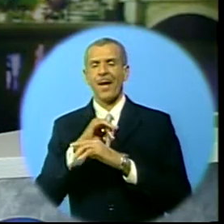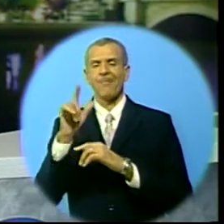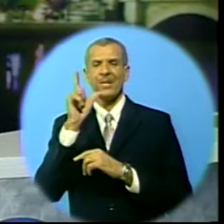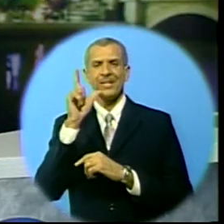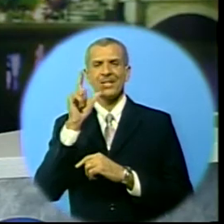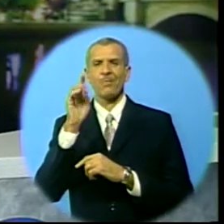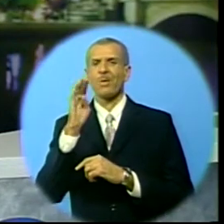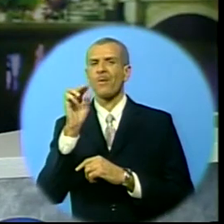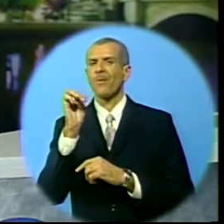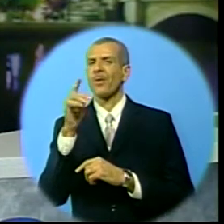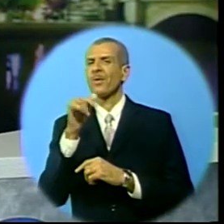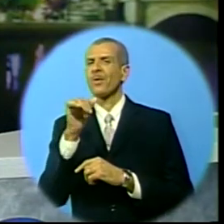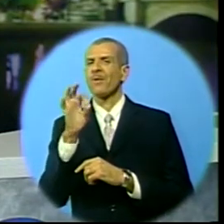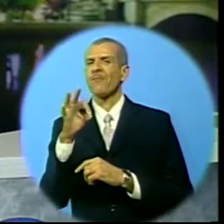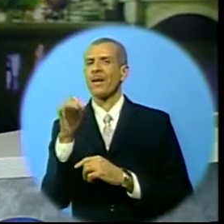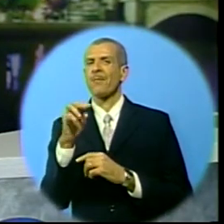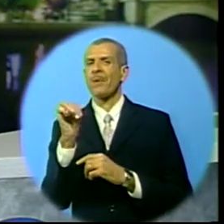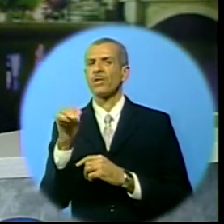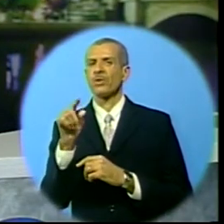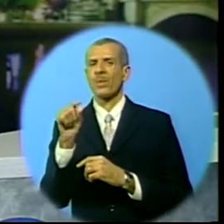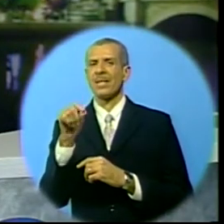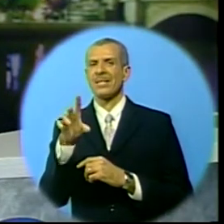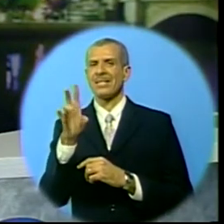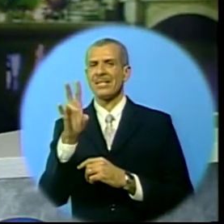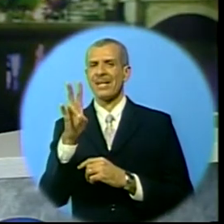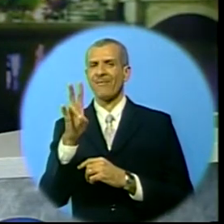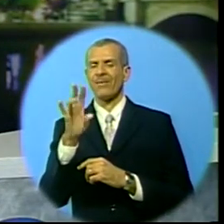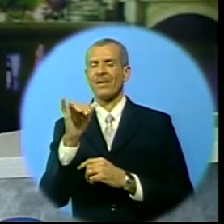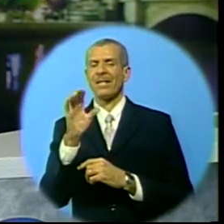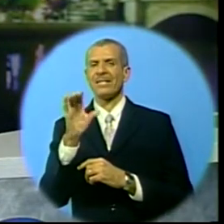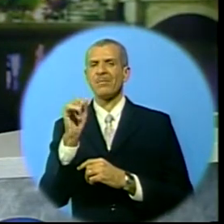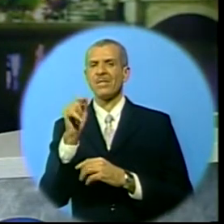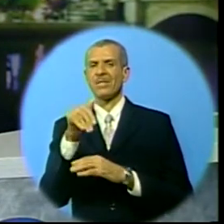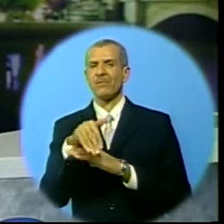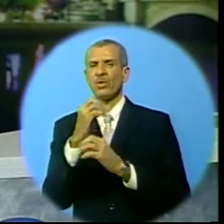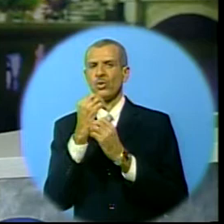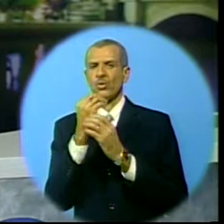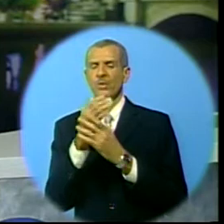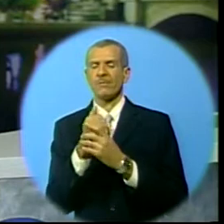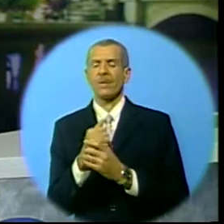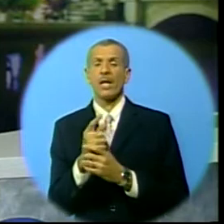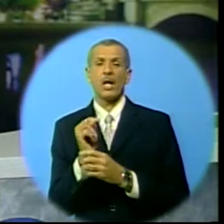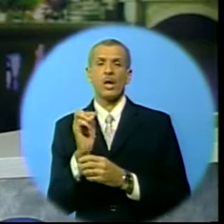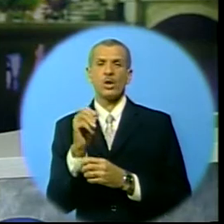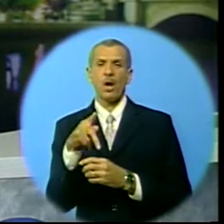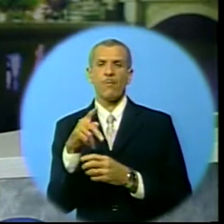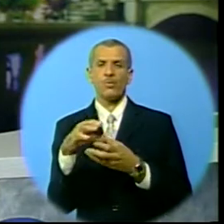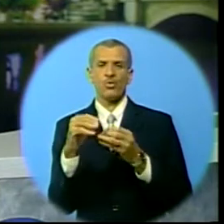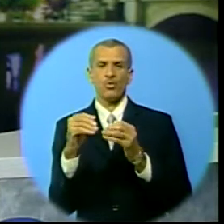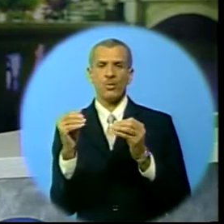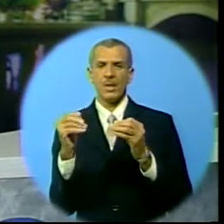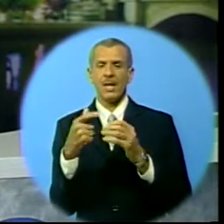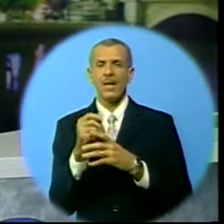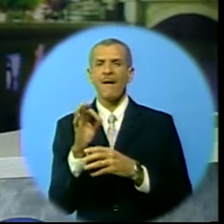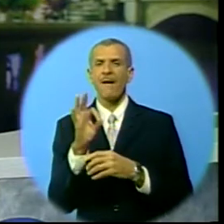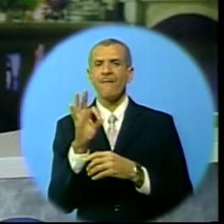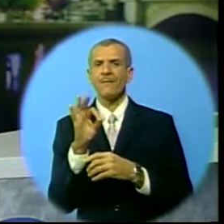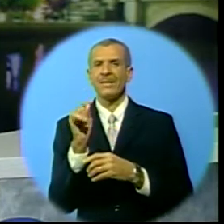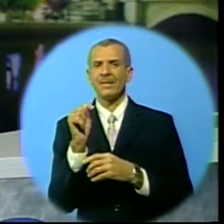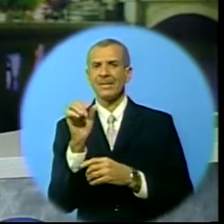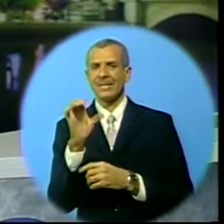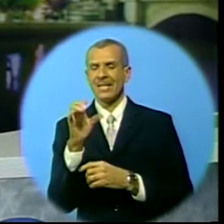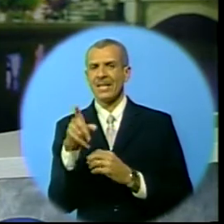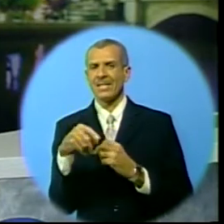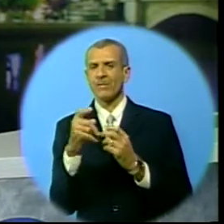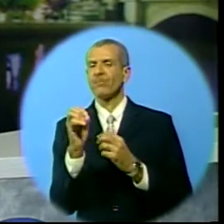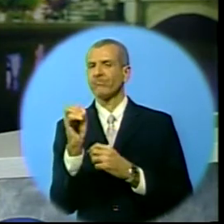I'm Lisa Broom with the Friday, March 27th edition of the CBC Evening News. In our top story tonight, the Fair Trading Commission has